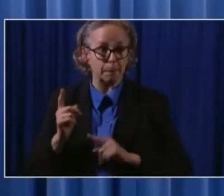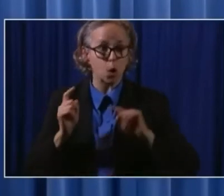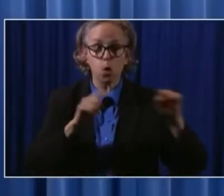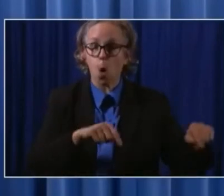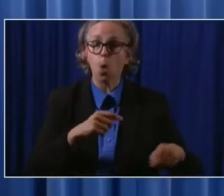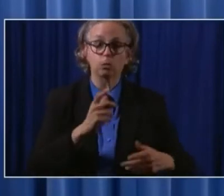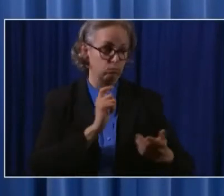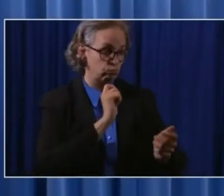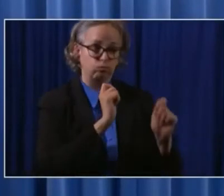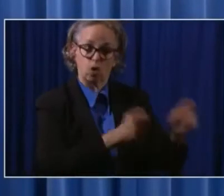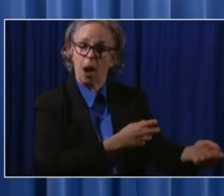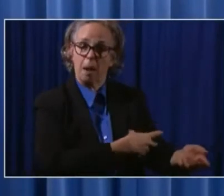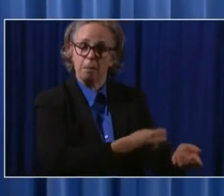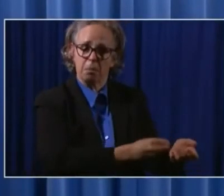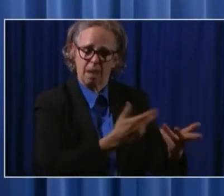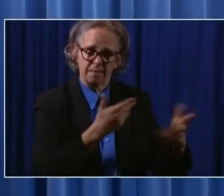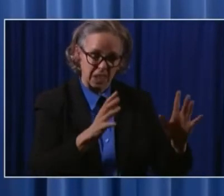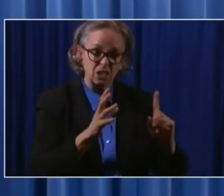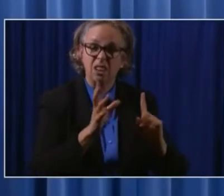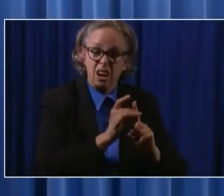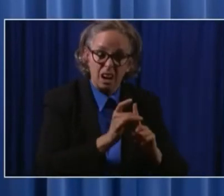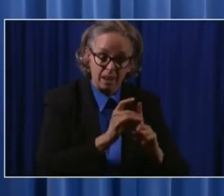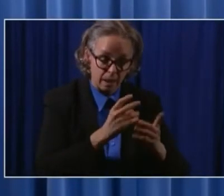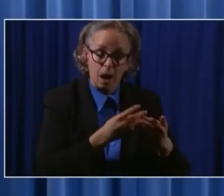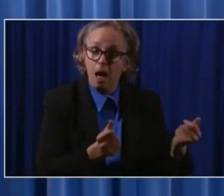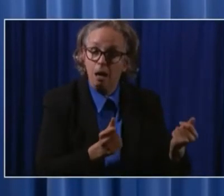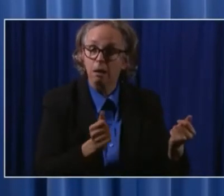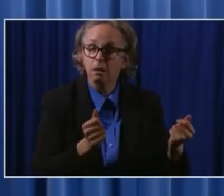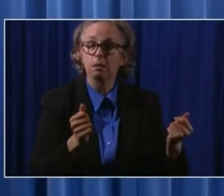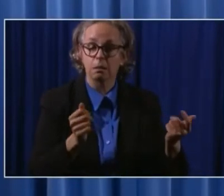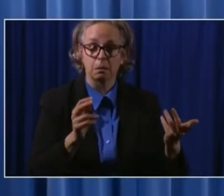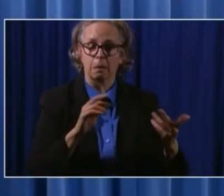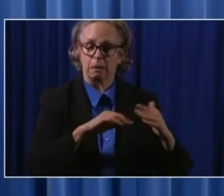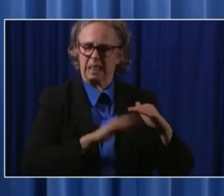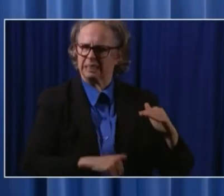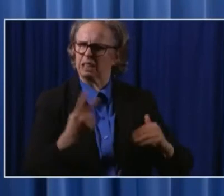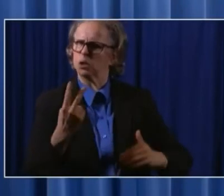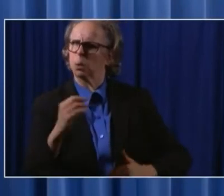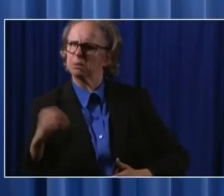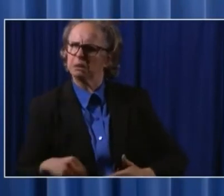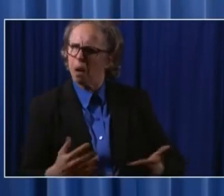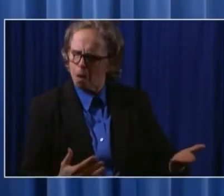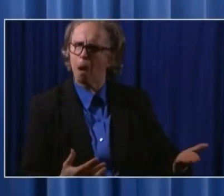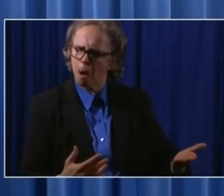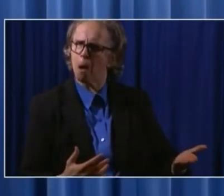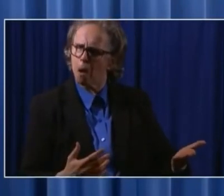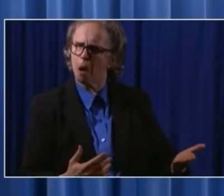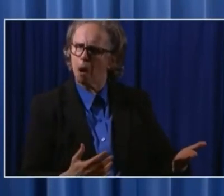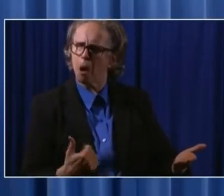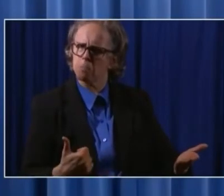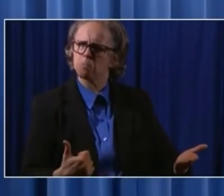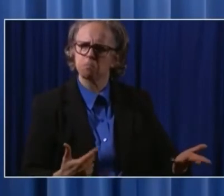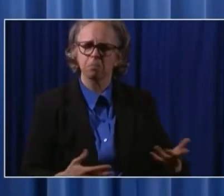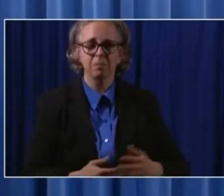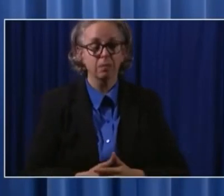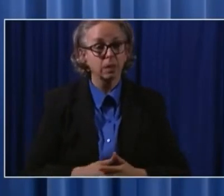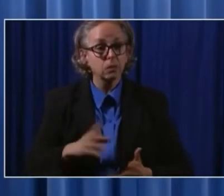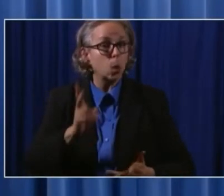and they've reported what those numbers are. And it's been a lot of Ohioans, so it's a pretty good sample of